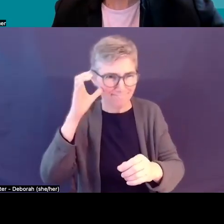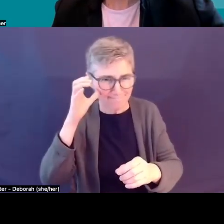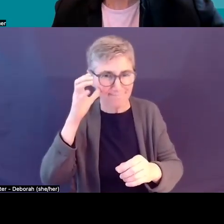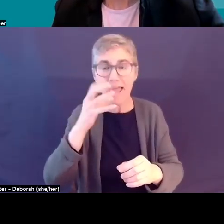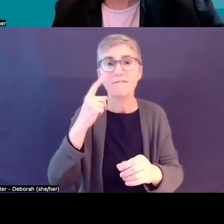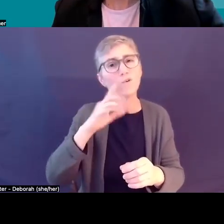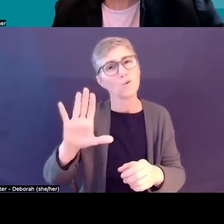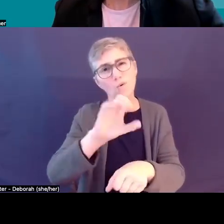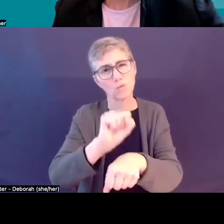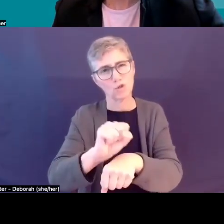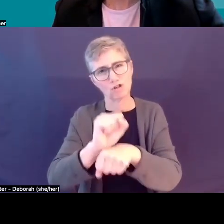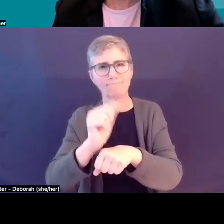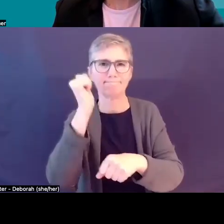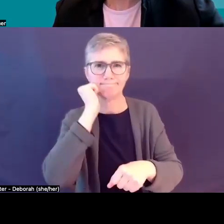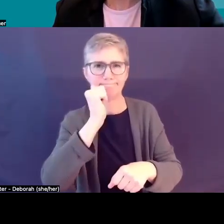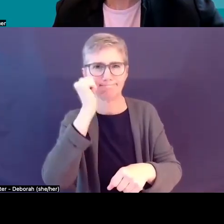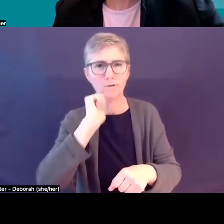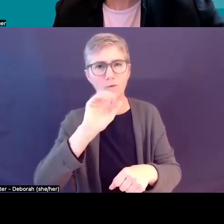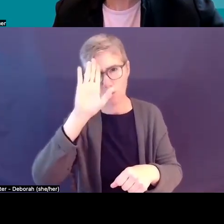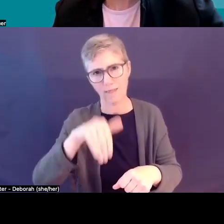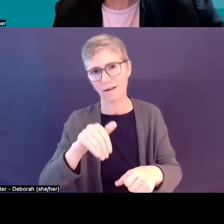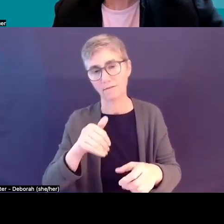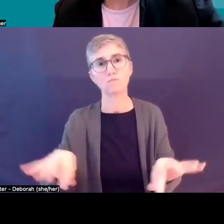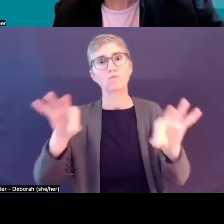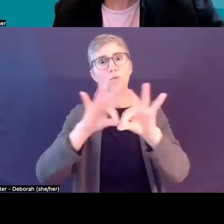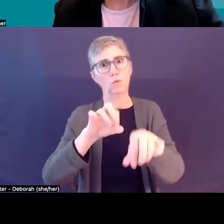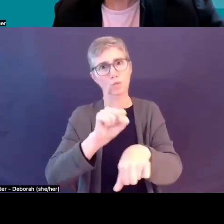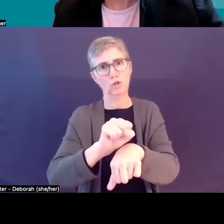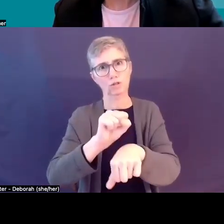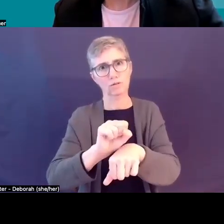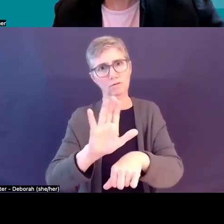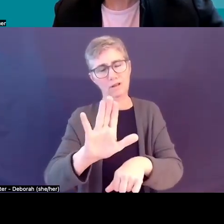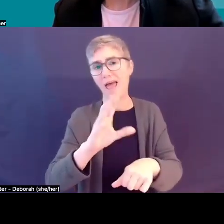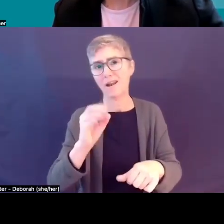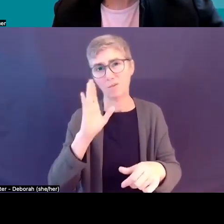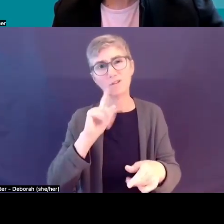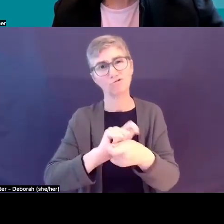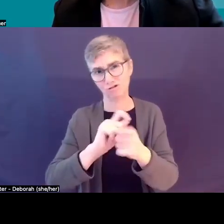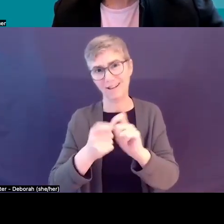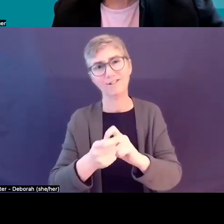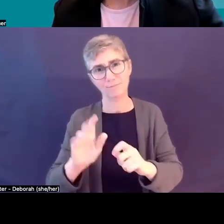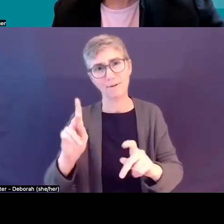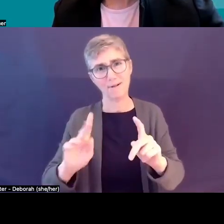you do every day. Know that it is important and that it is changing lives.